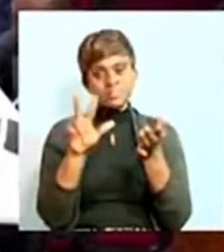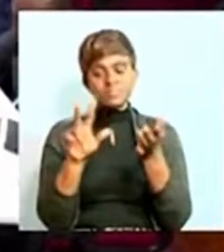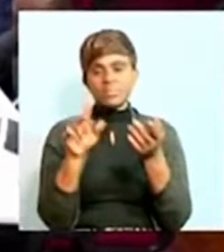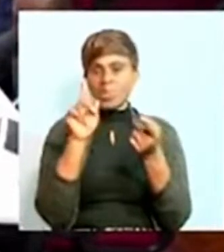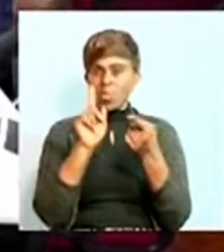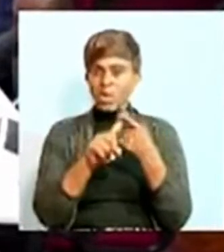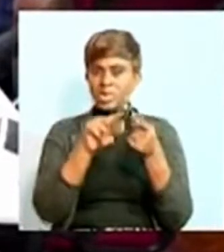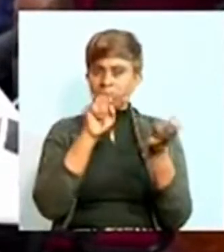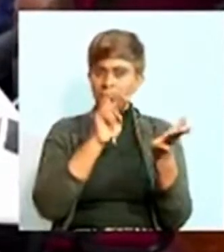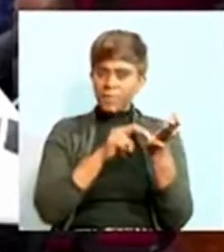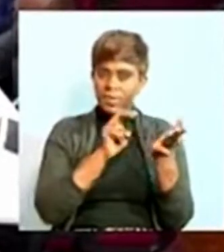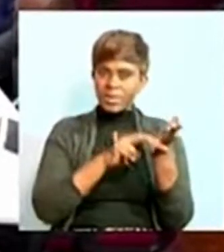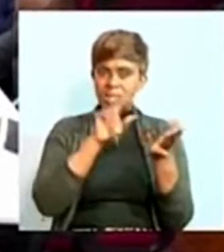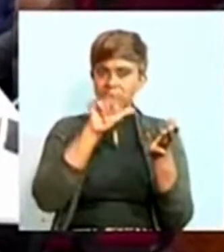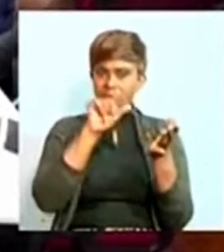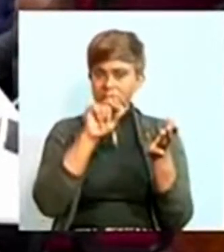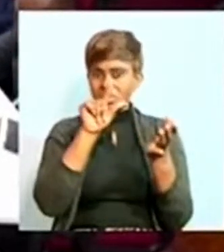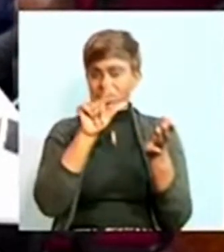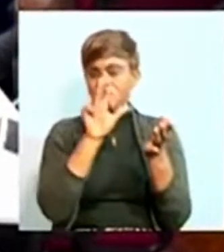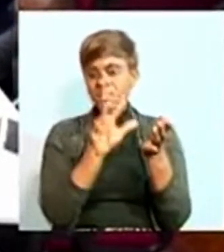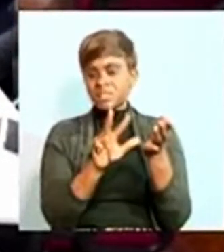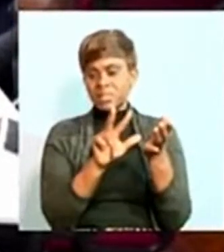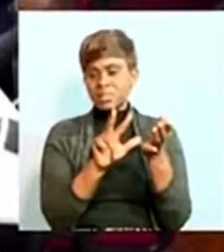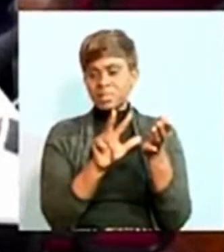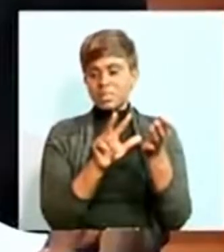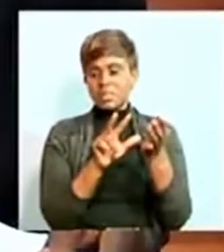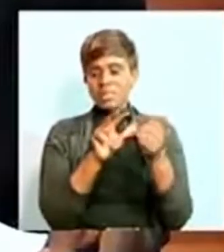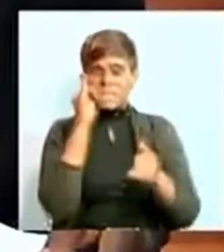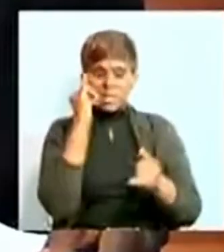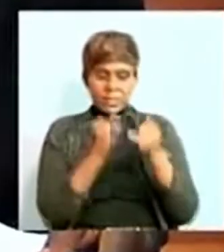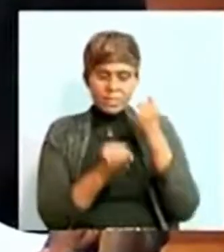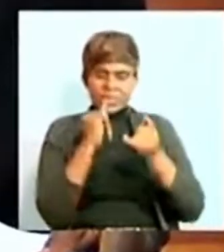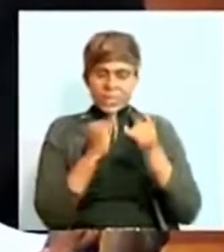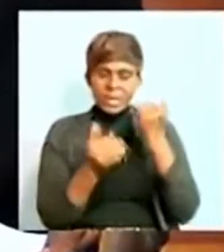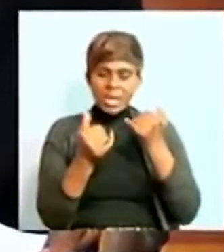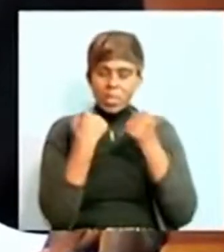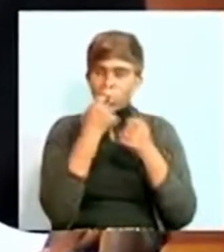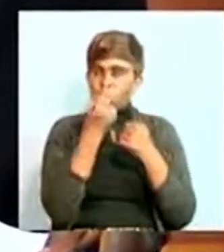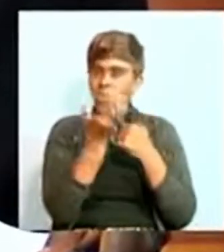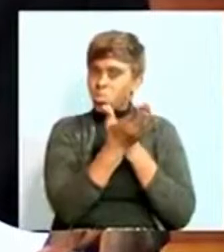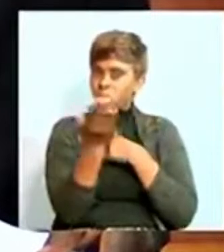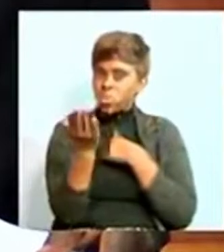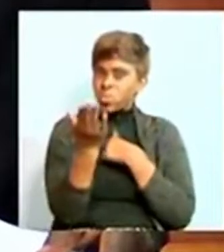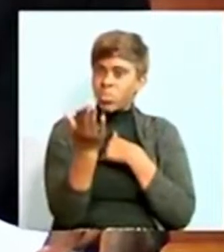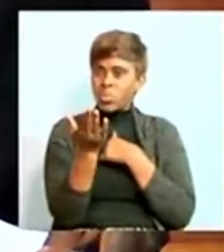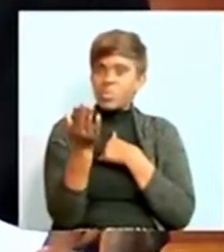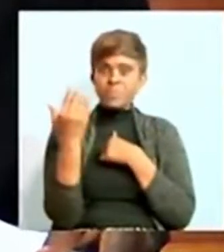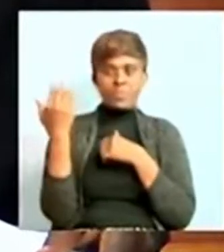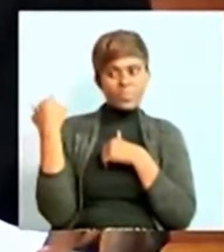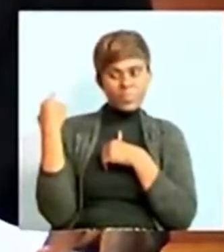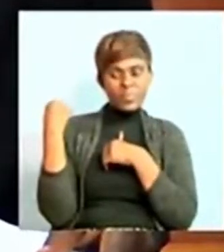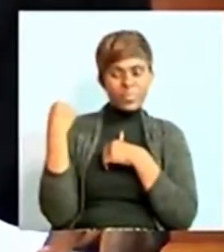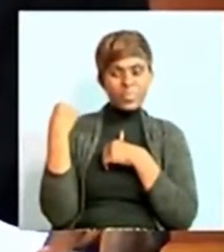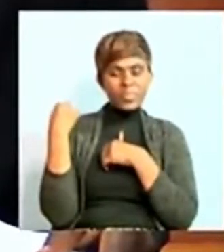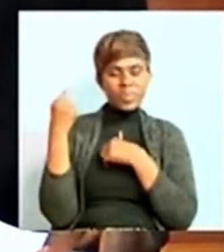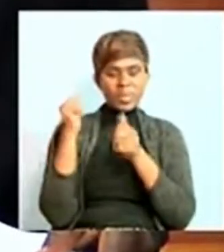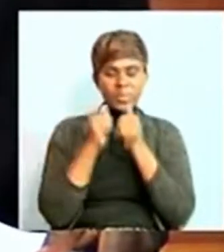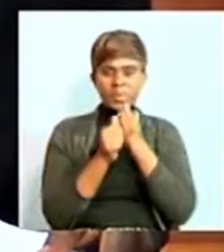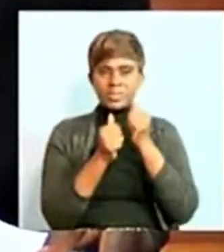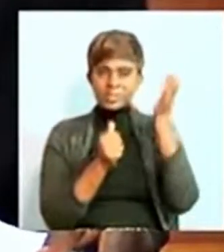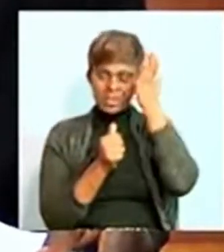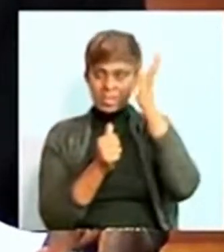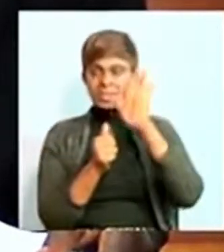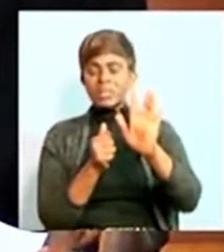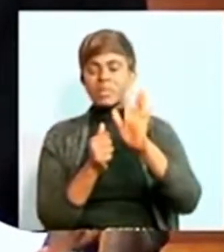1st November 2023. Then downwards, those now who were coming behind. Which dates are